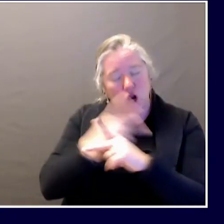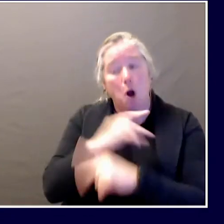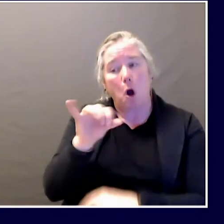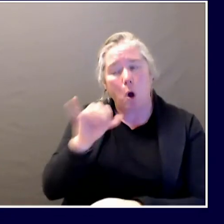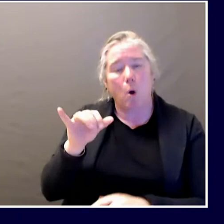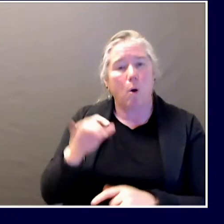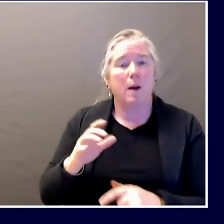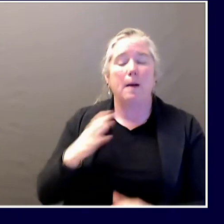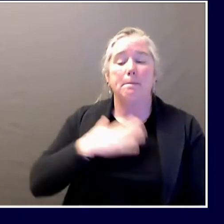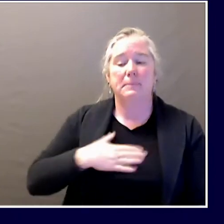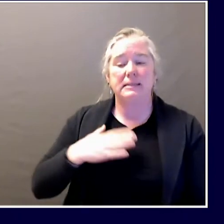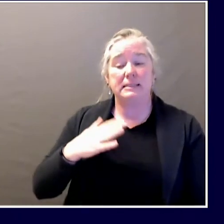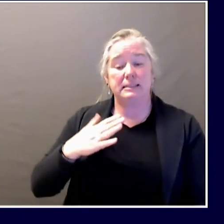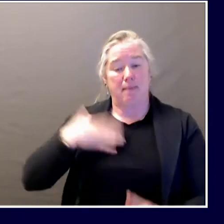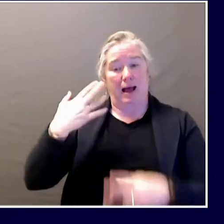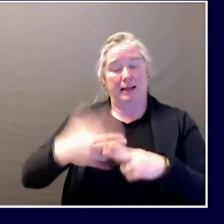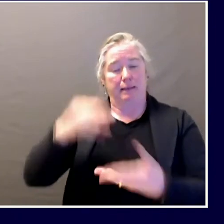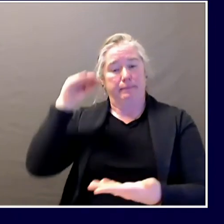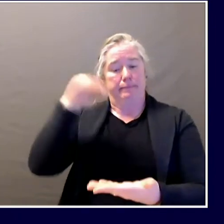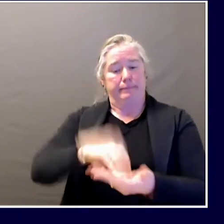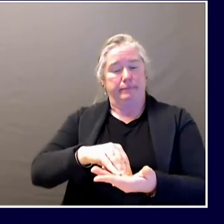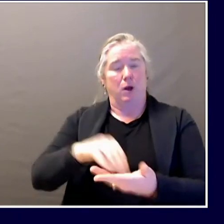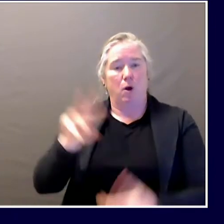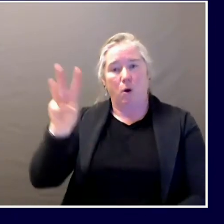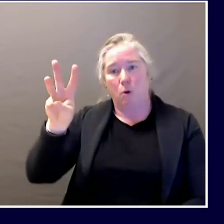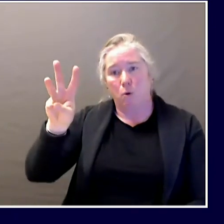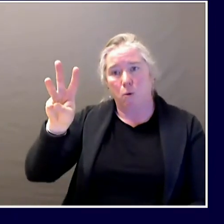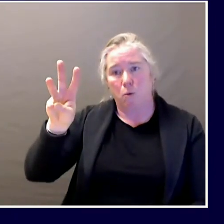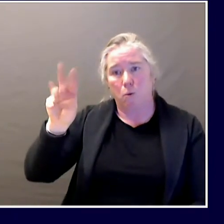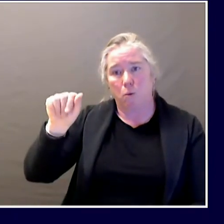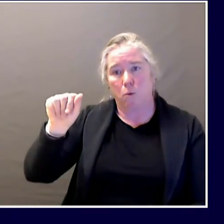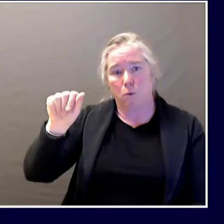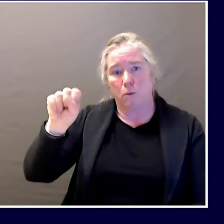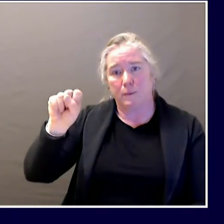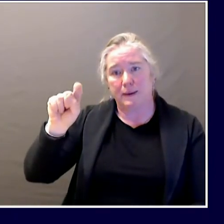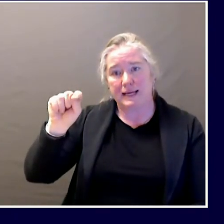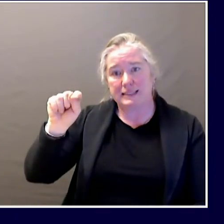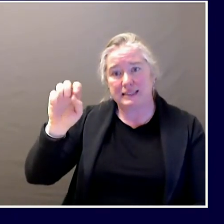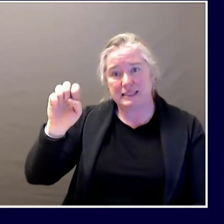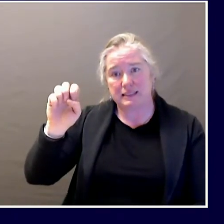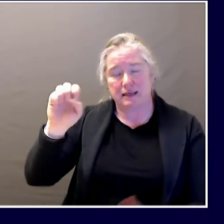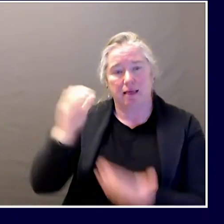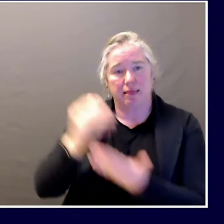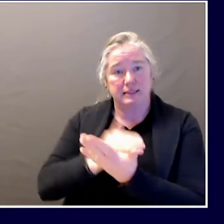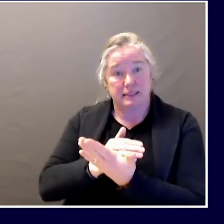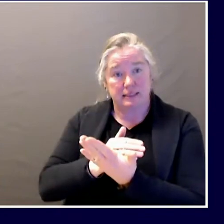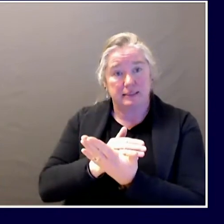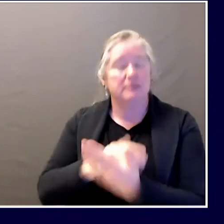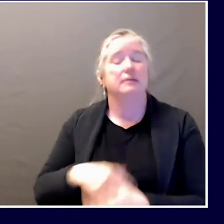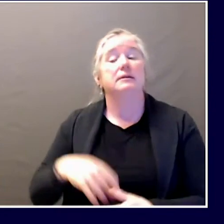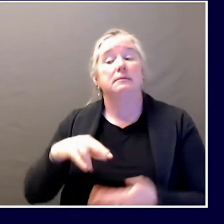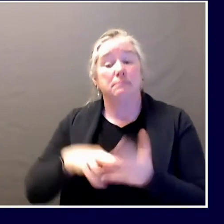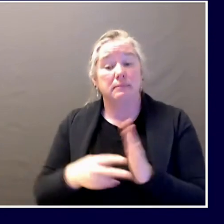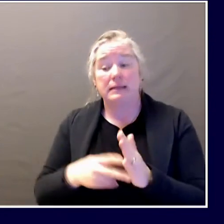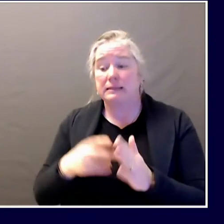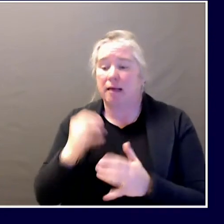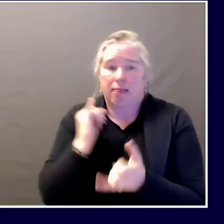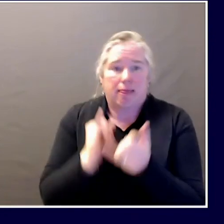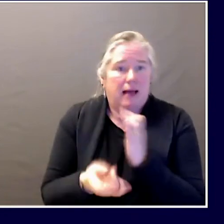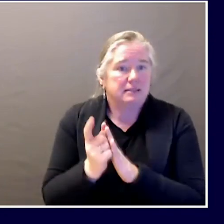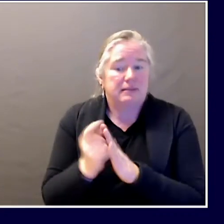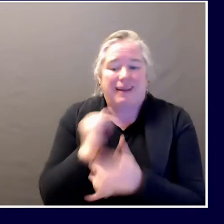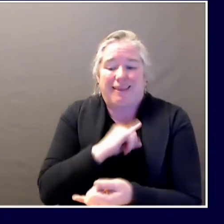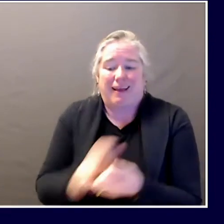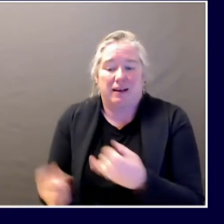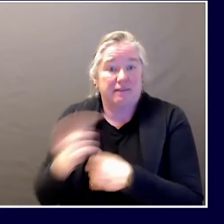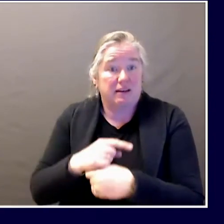location and take an appointment that may have been canceled or a file that may be opened, and there may be doses that at the end of the